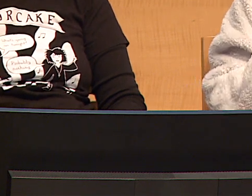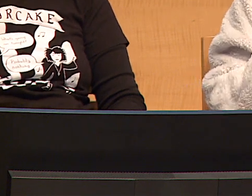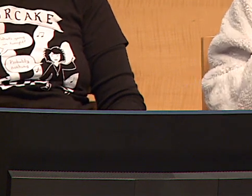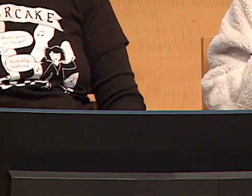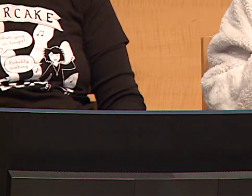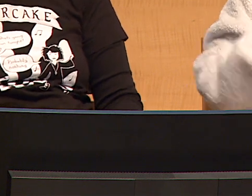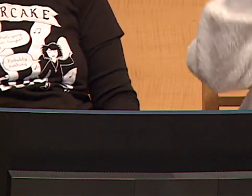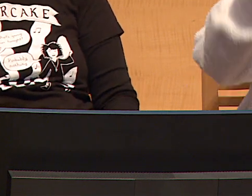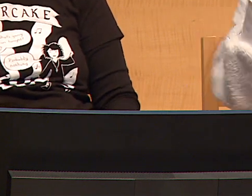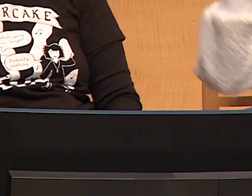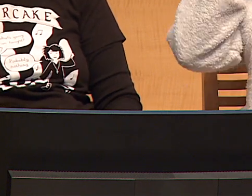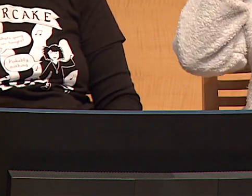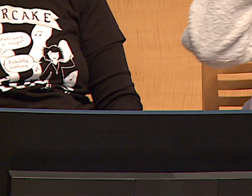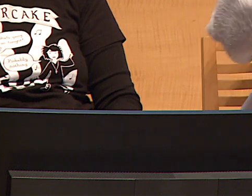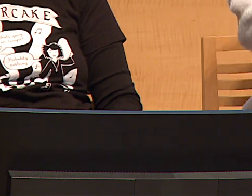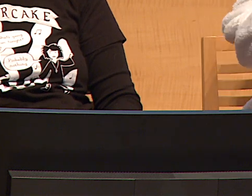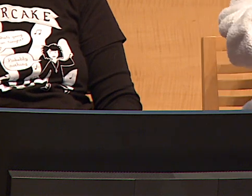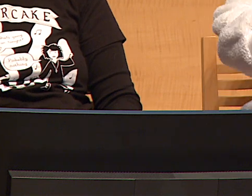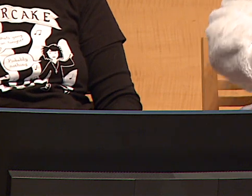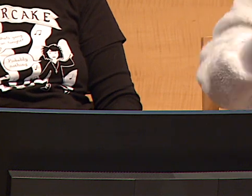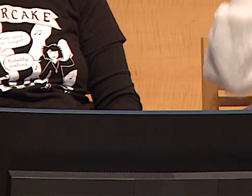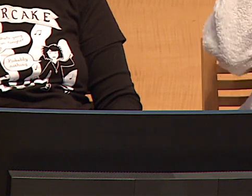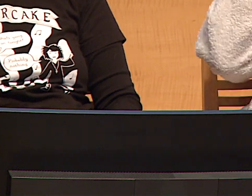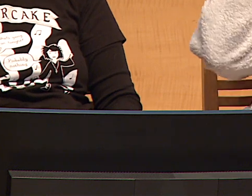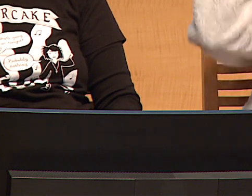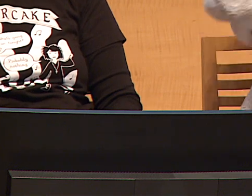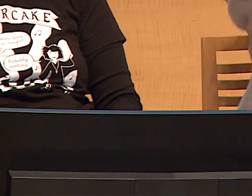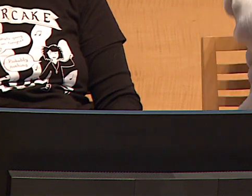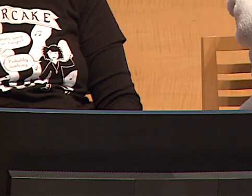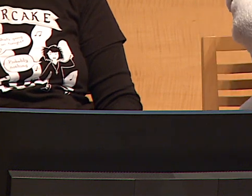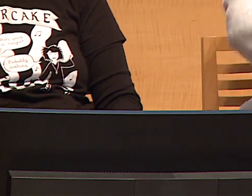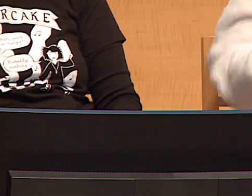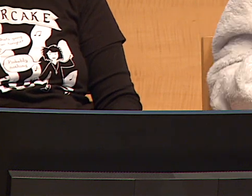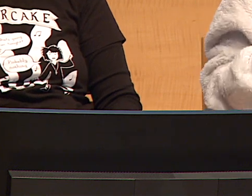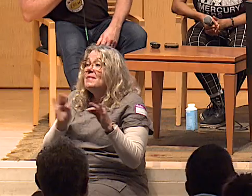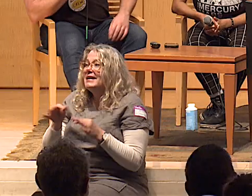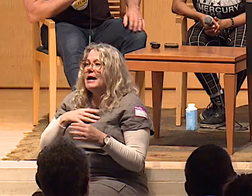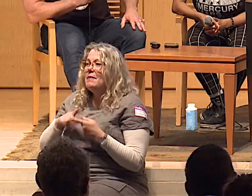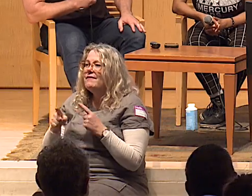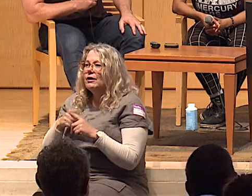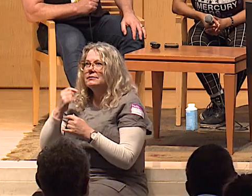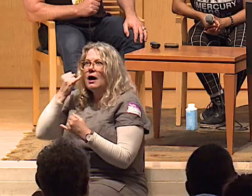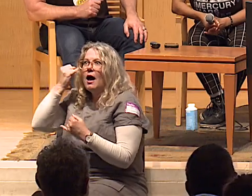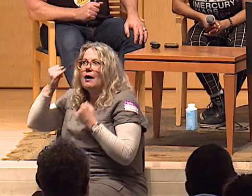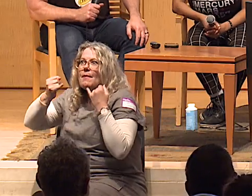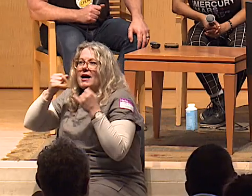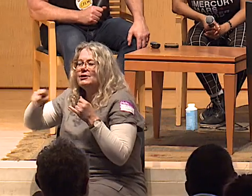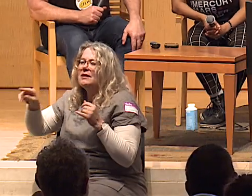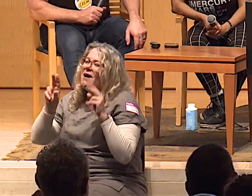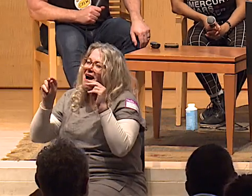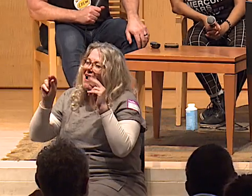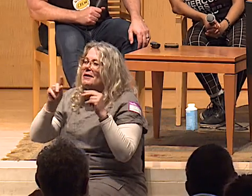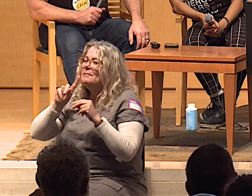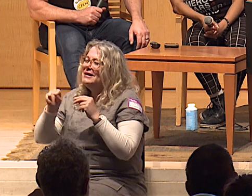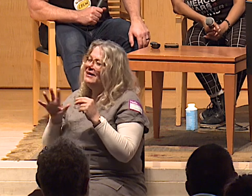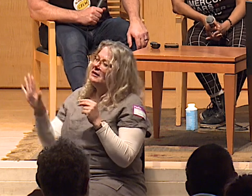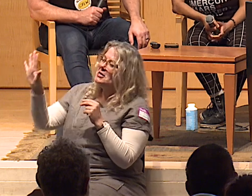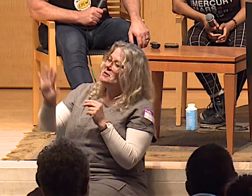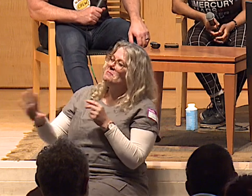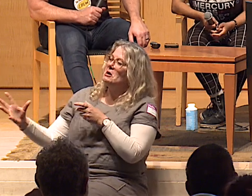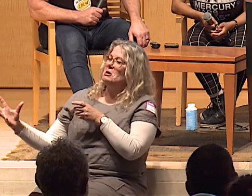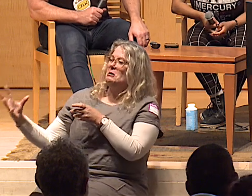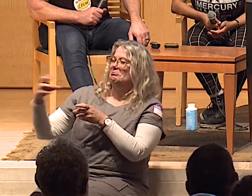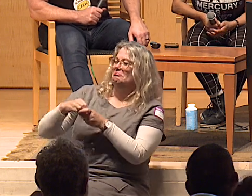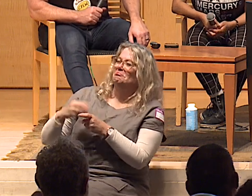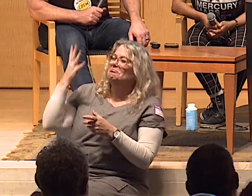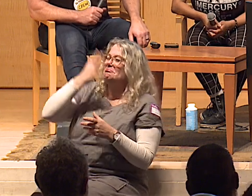in, not that I'm depicting my friends as if I'm imagining them, but I think they're beautiful. And so somehow they'll like make it into